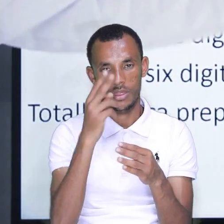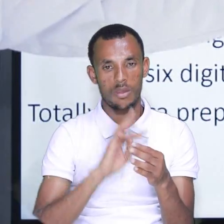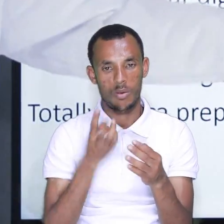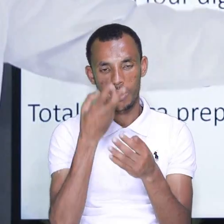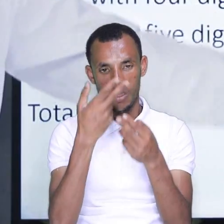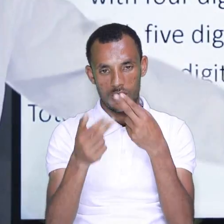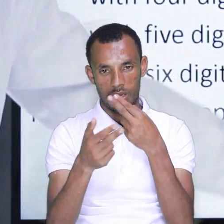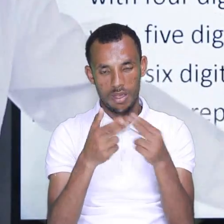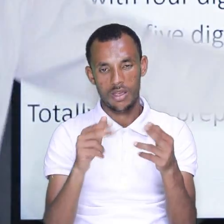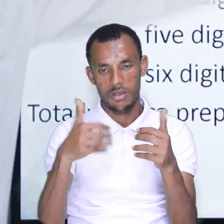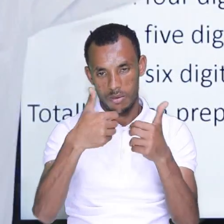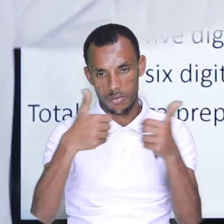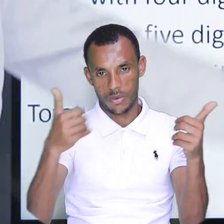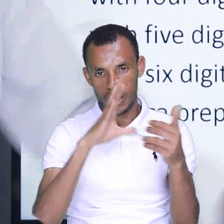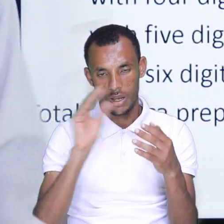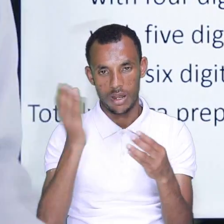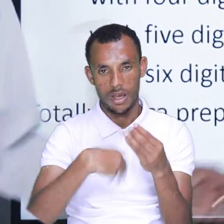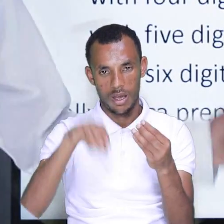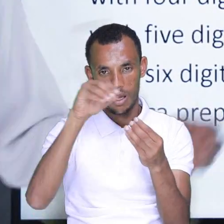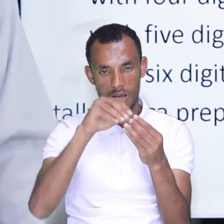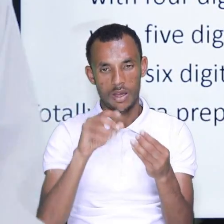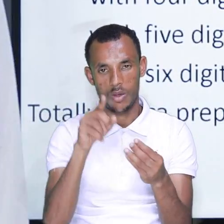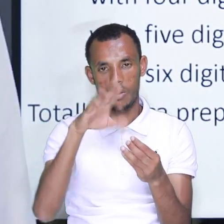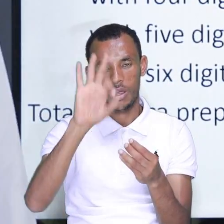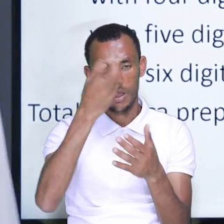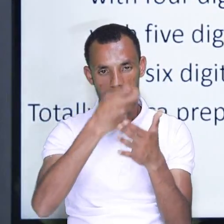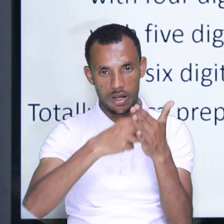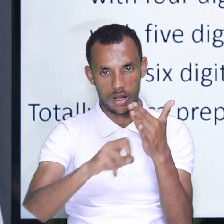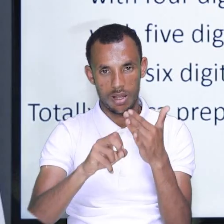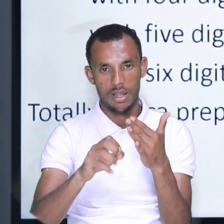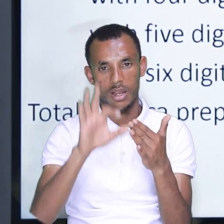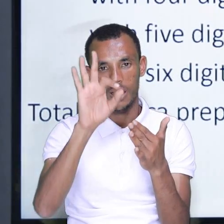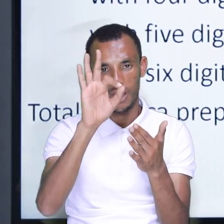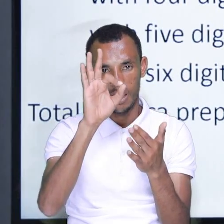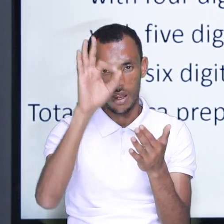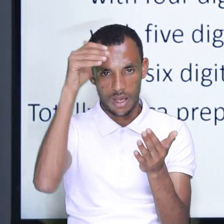to calculate separately and add up, you will get a result